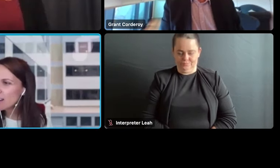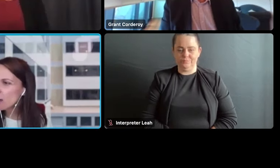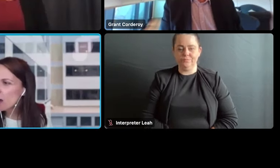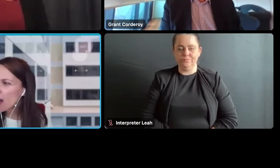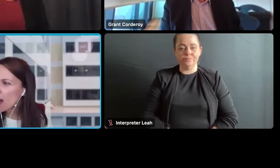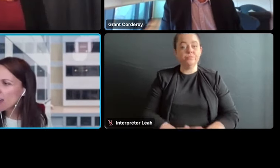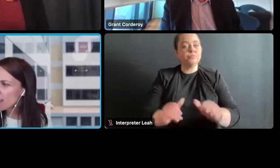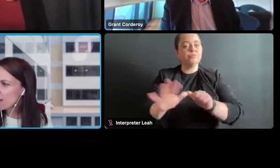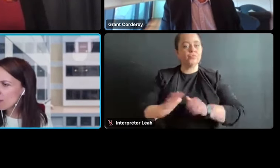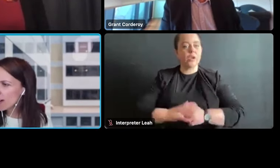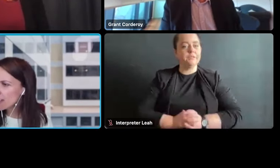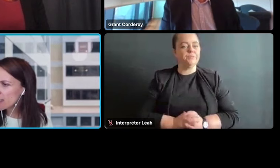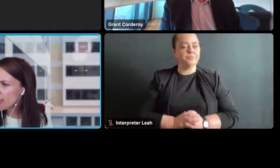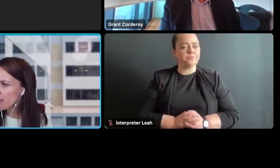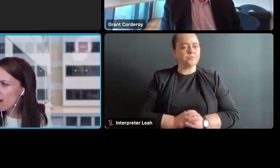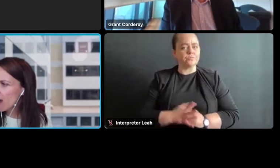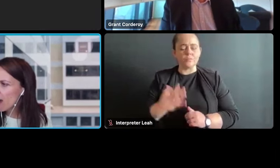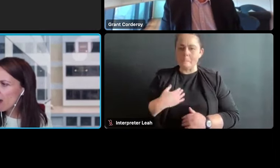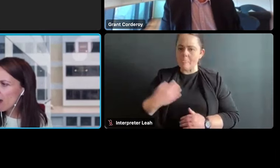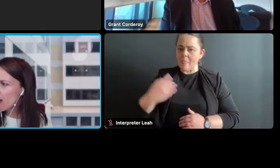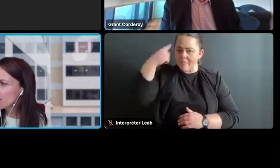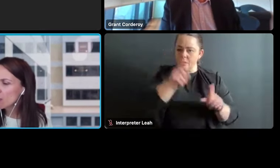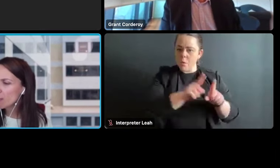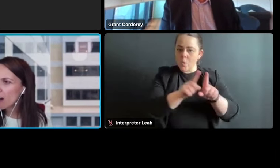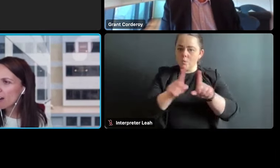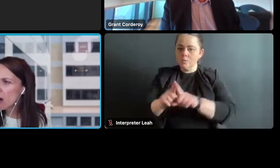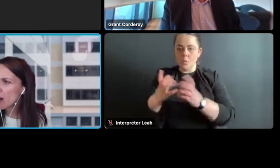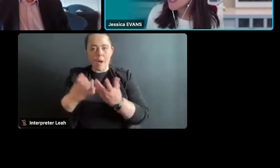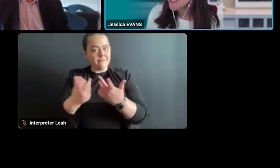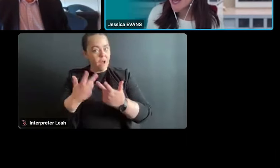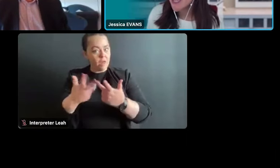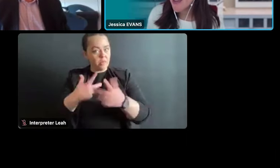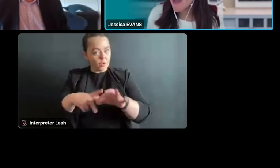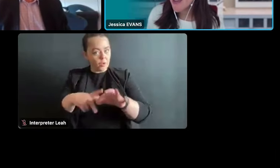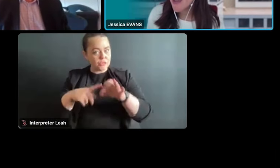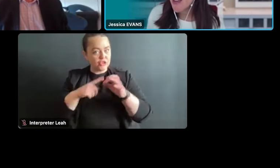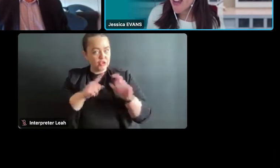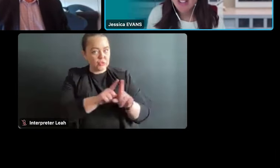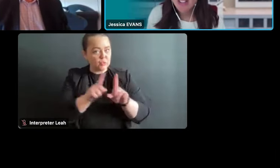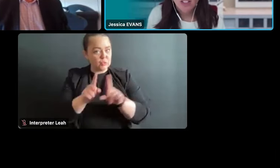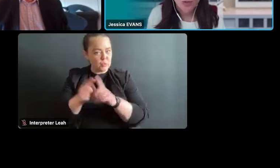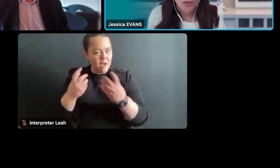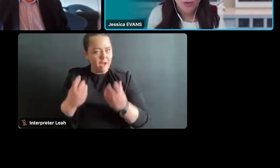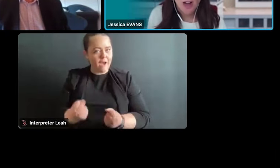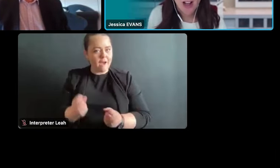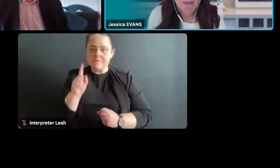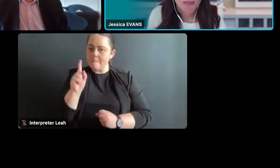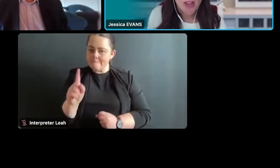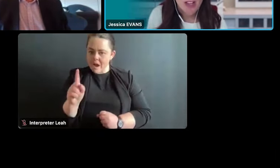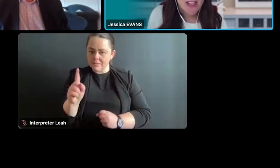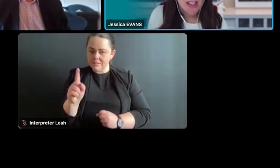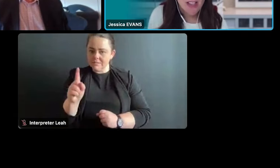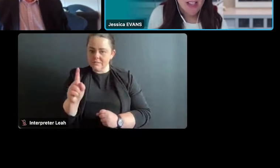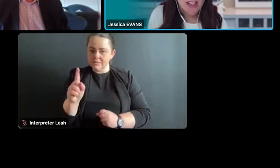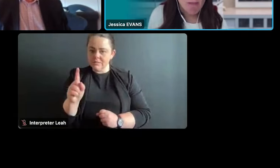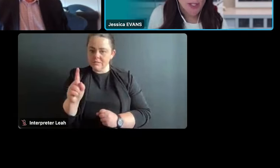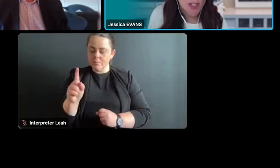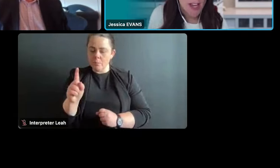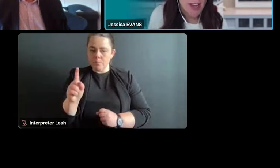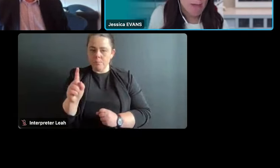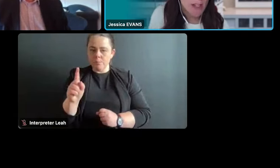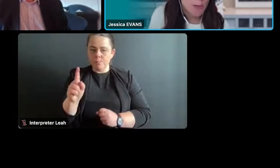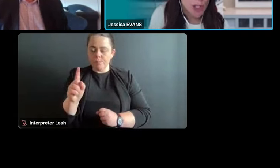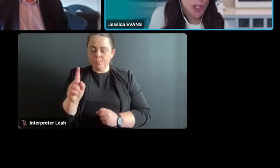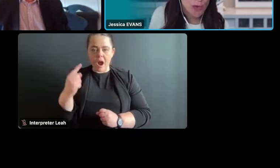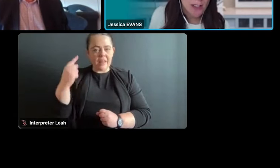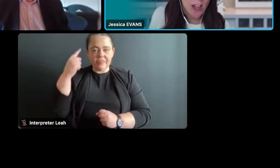Excellent. And I think, Grant, that there are other questions, but I would say they again relate to mostly